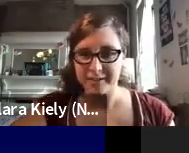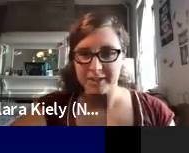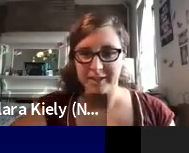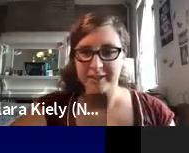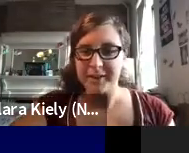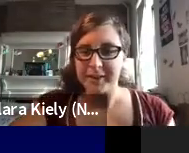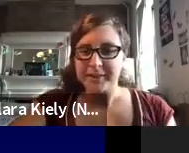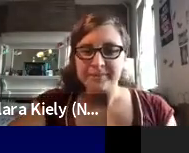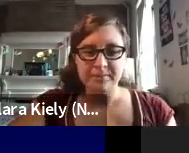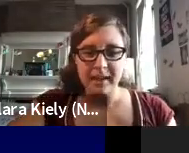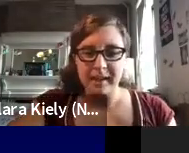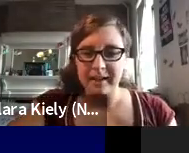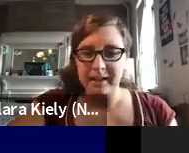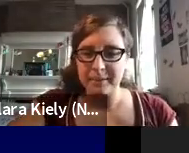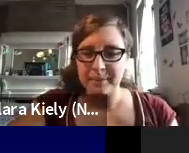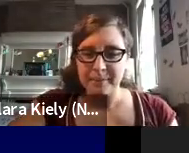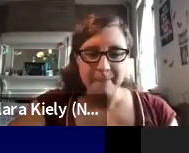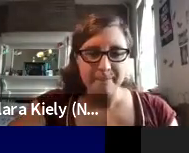for that question.